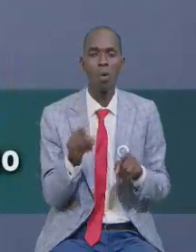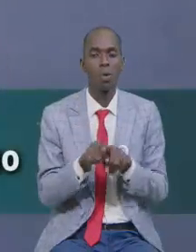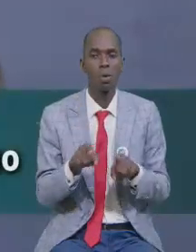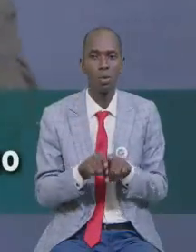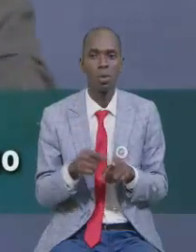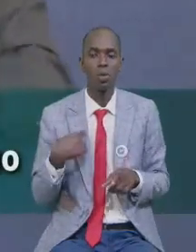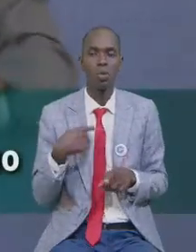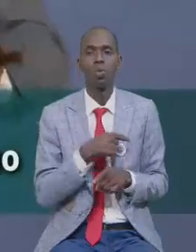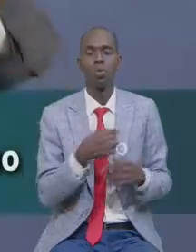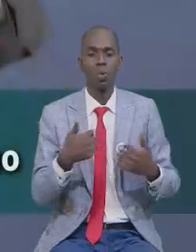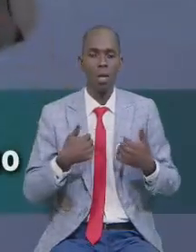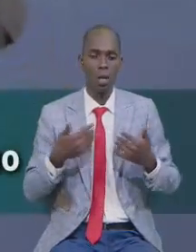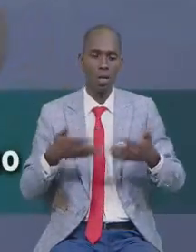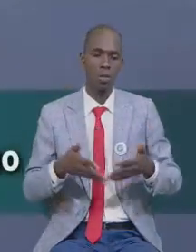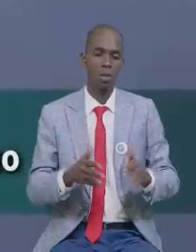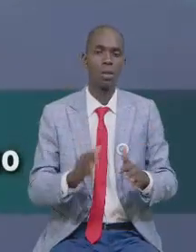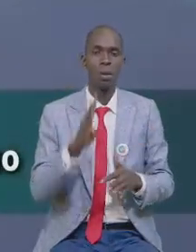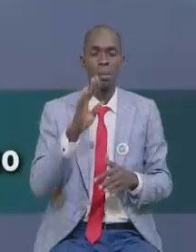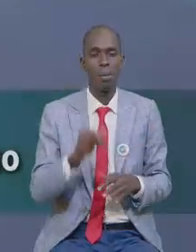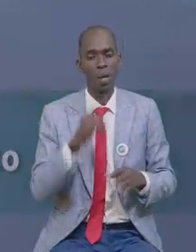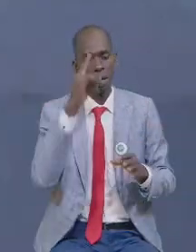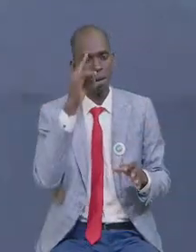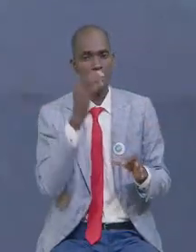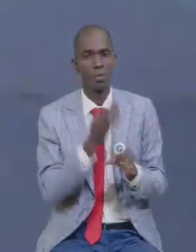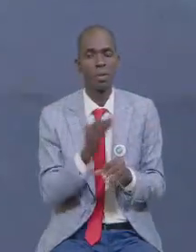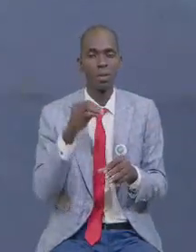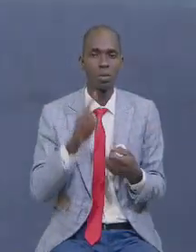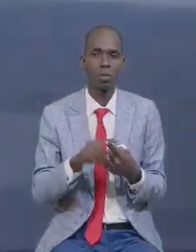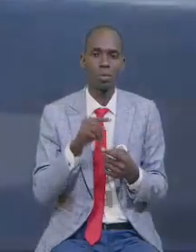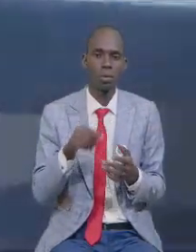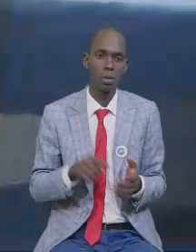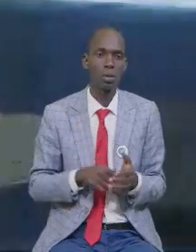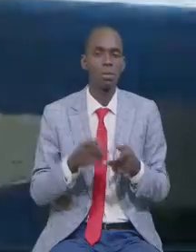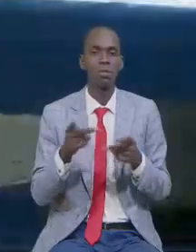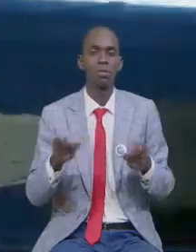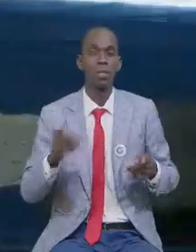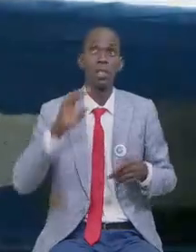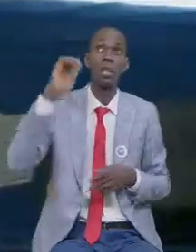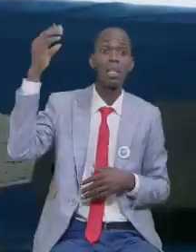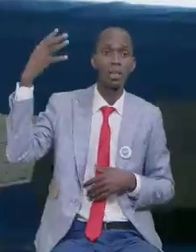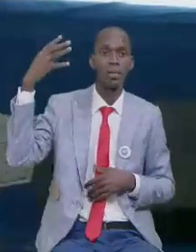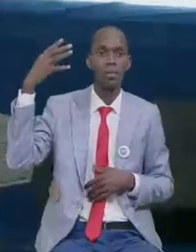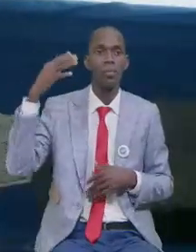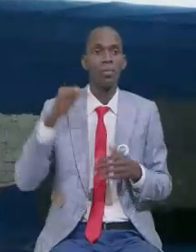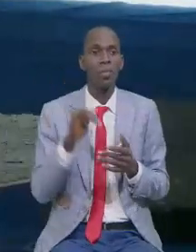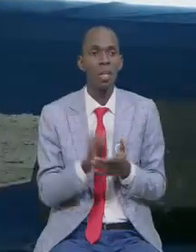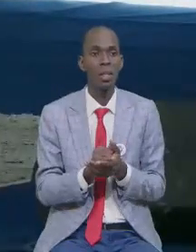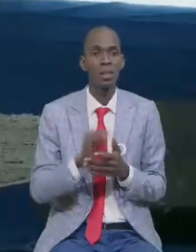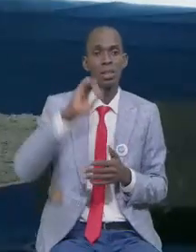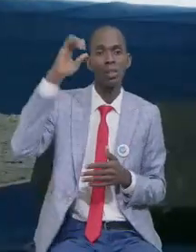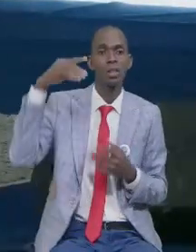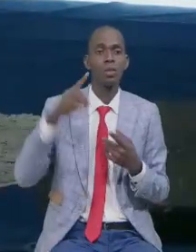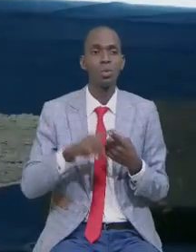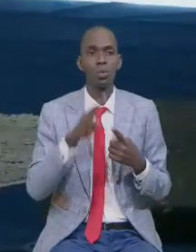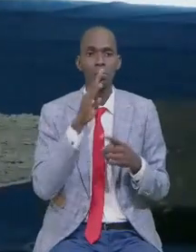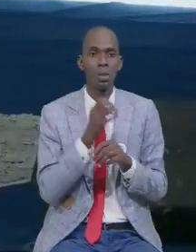have access by faith into this grace. That grace to be saved, that